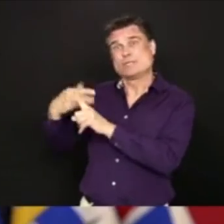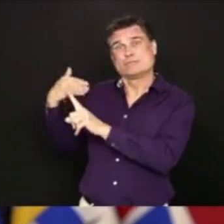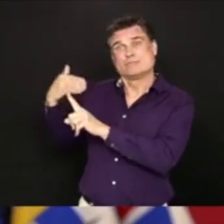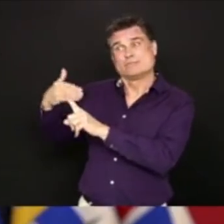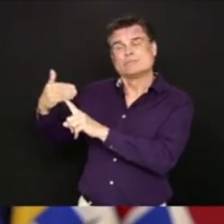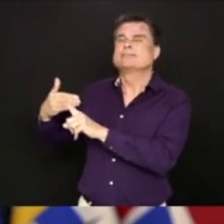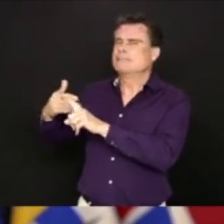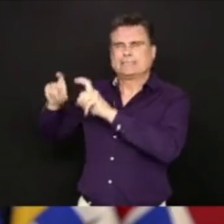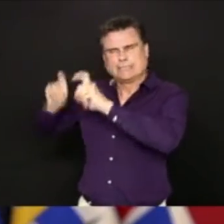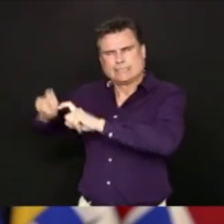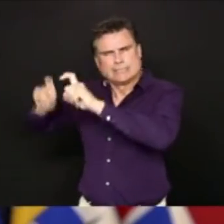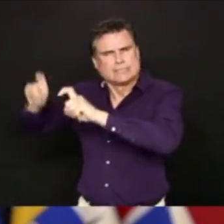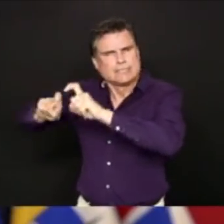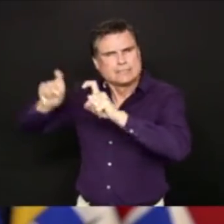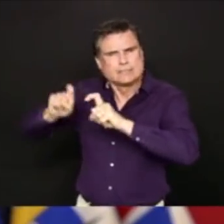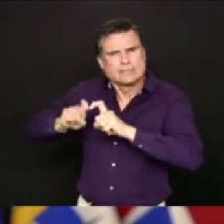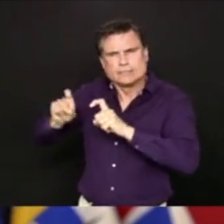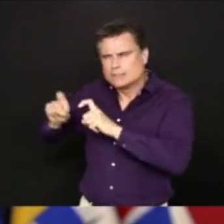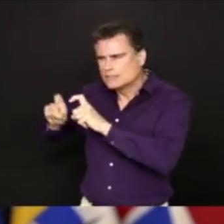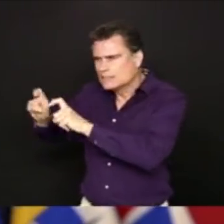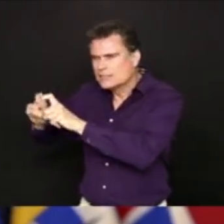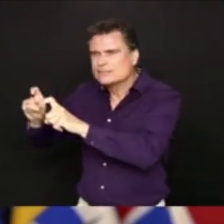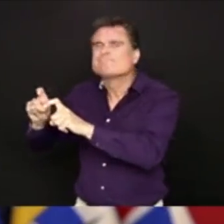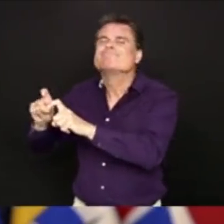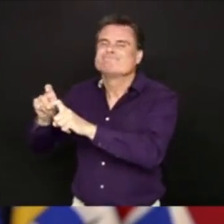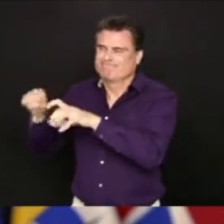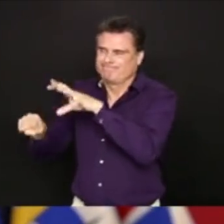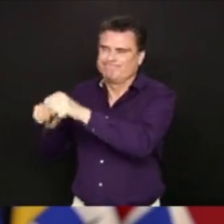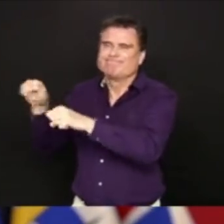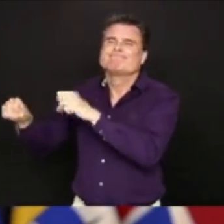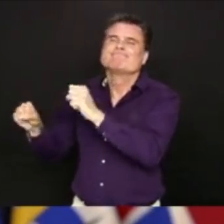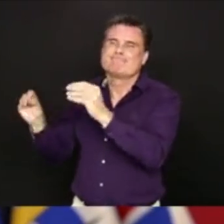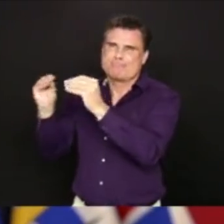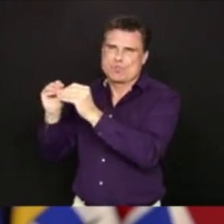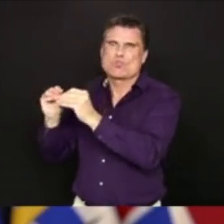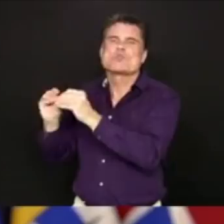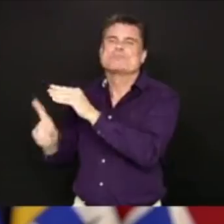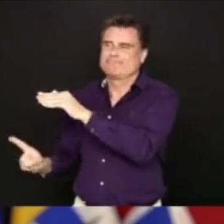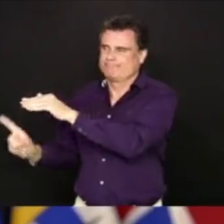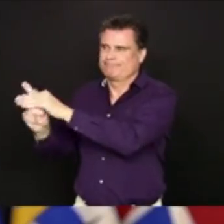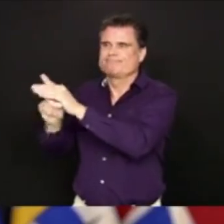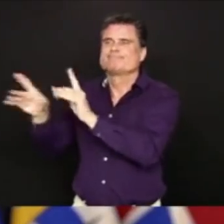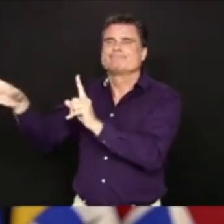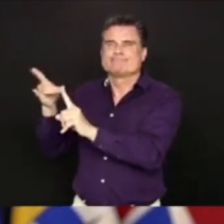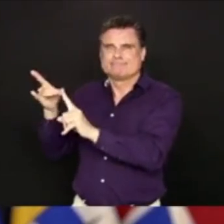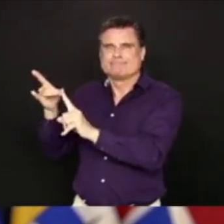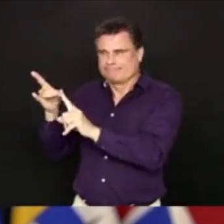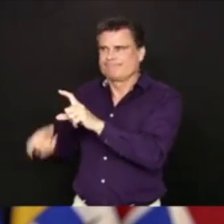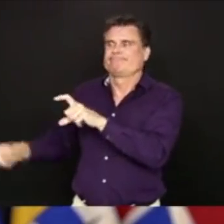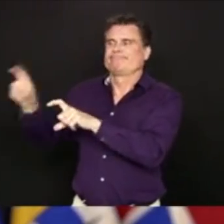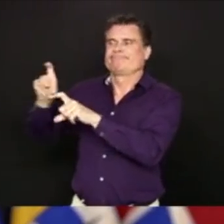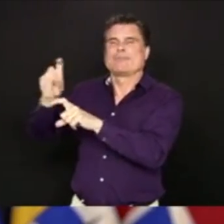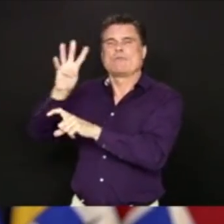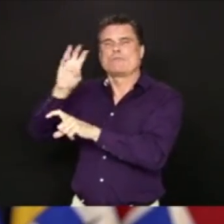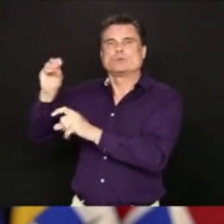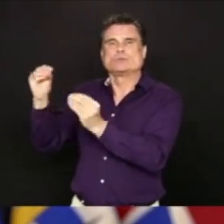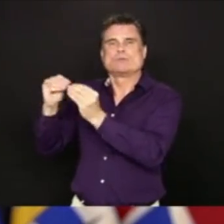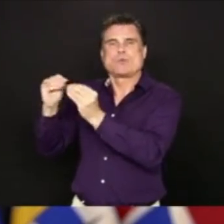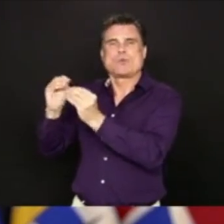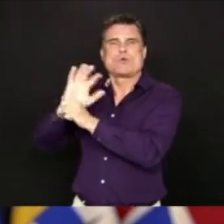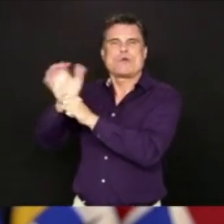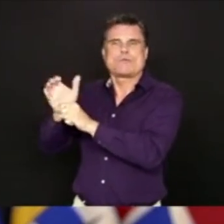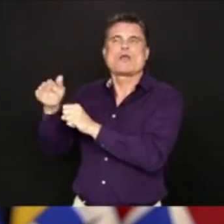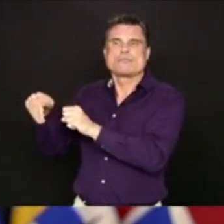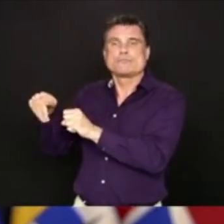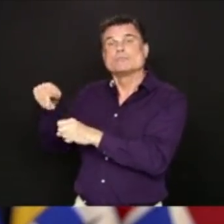are related to people who were detected at the Mission Correctional Facility, bringing up the number